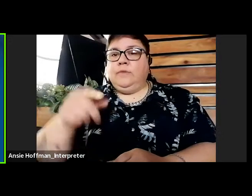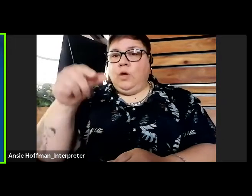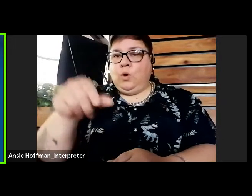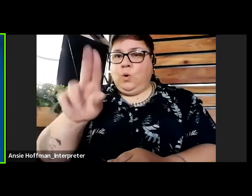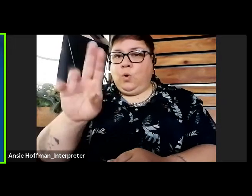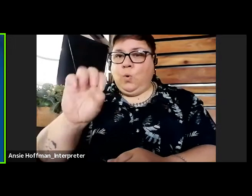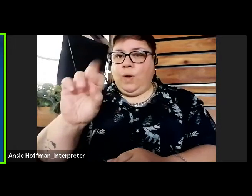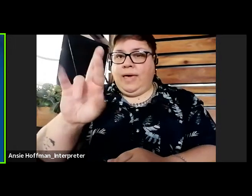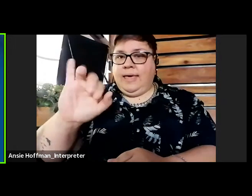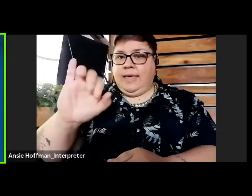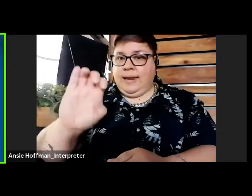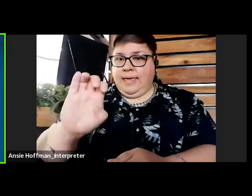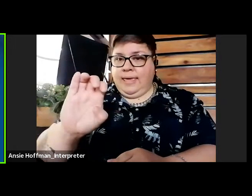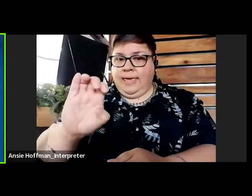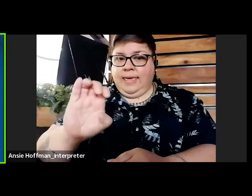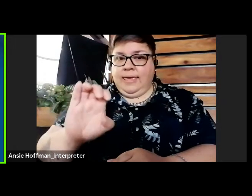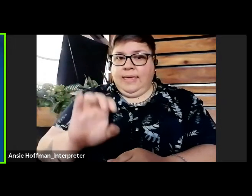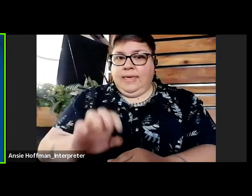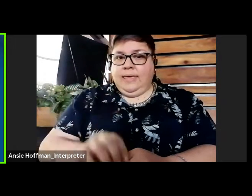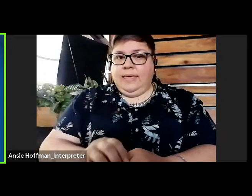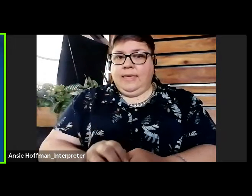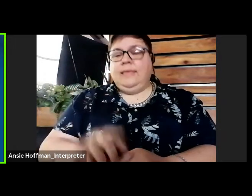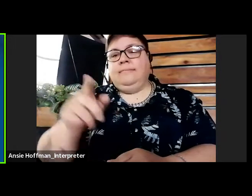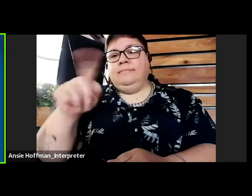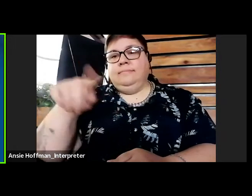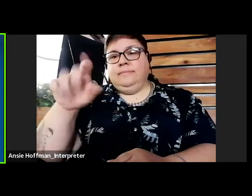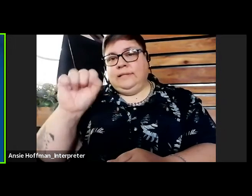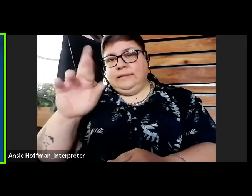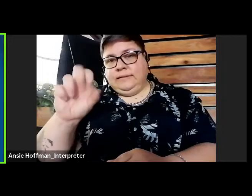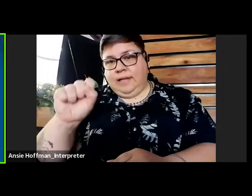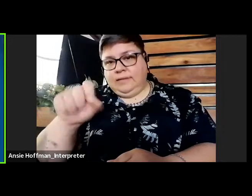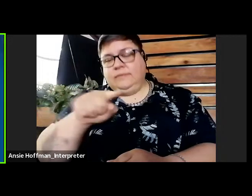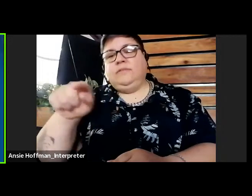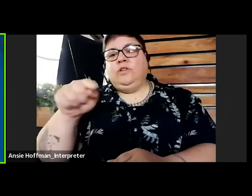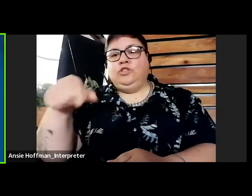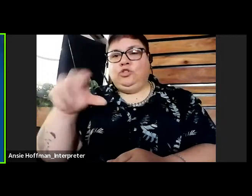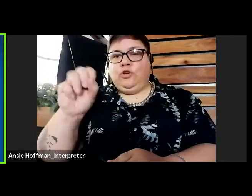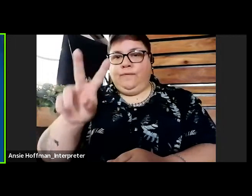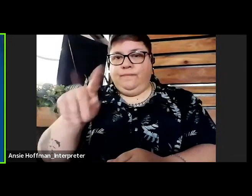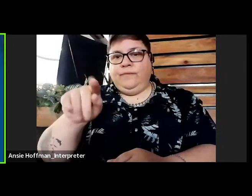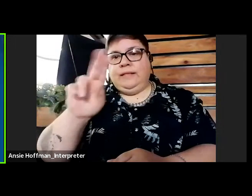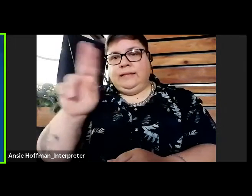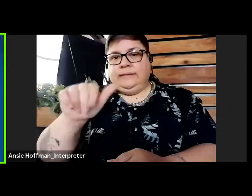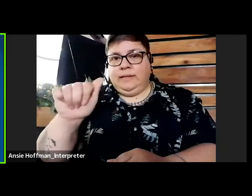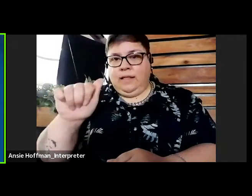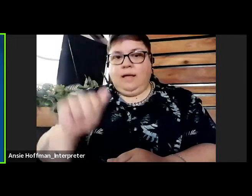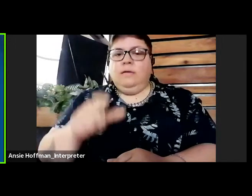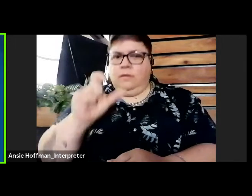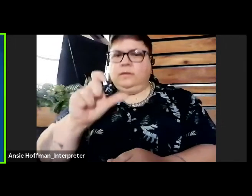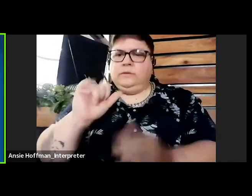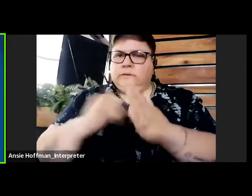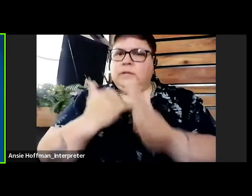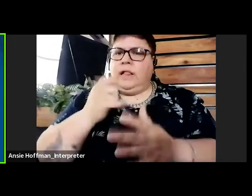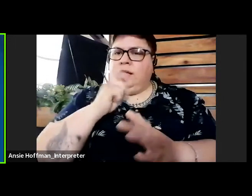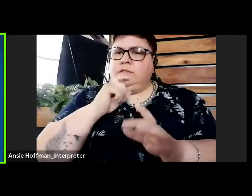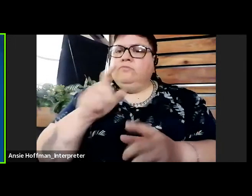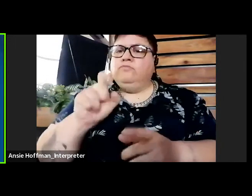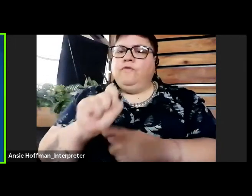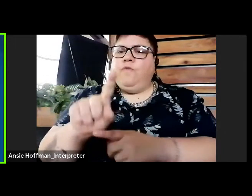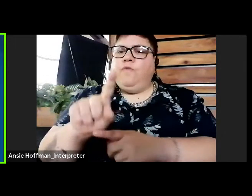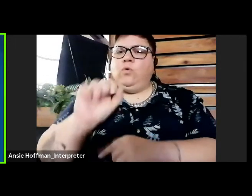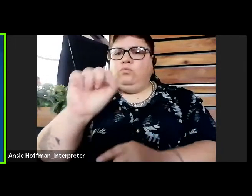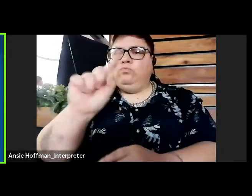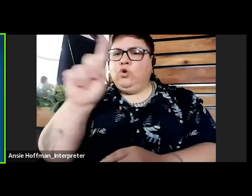query@TDNs or TDN queries at sars.gov.za, that you can still use to forward your questions to